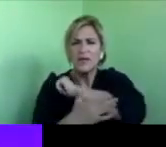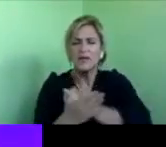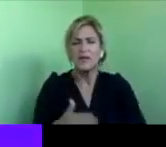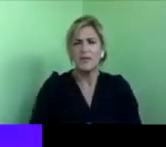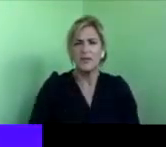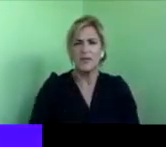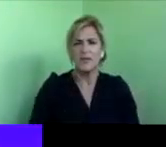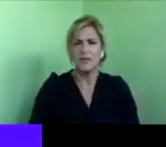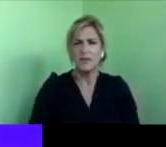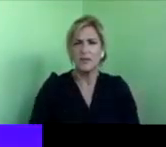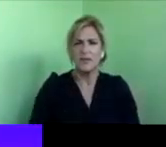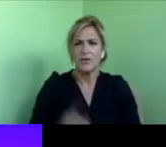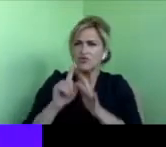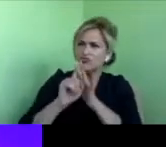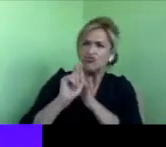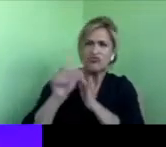Refugee.